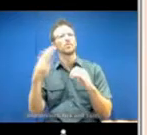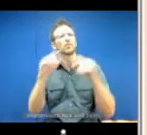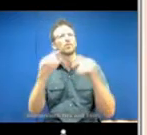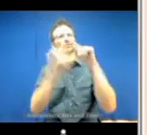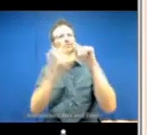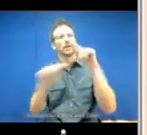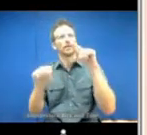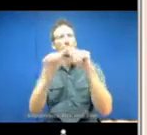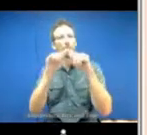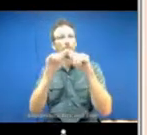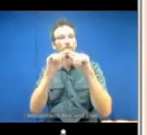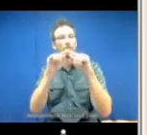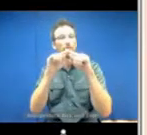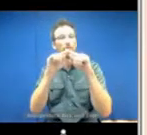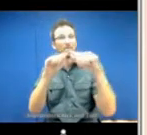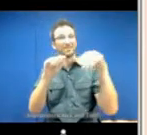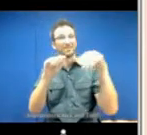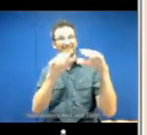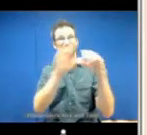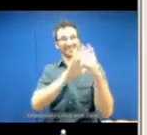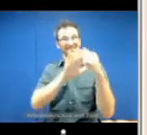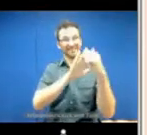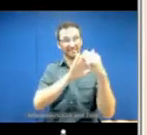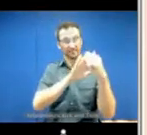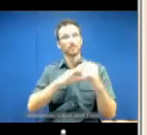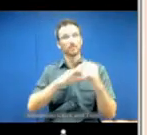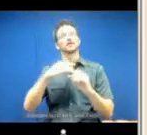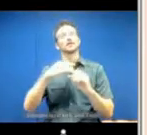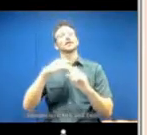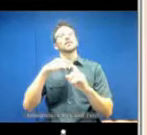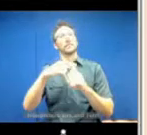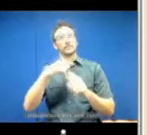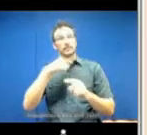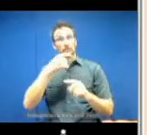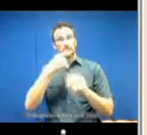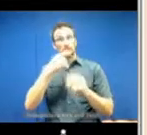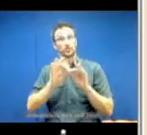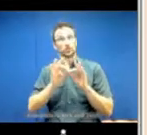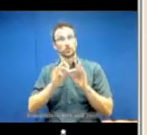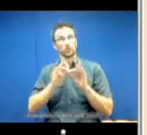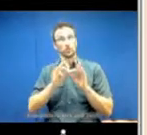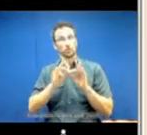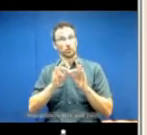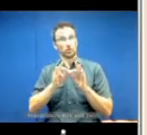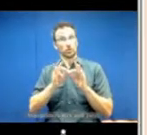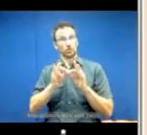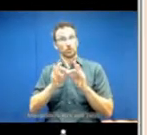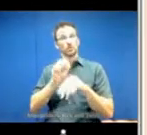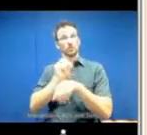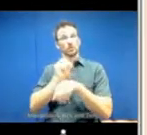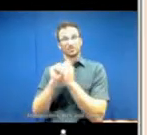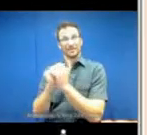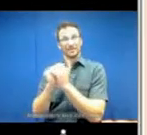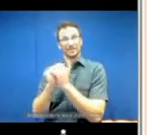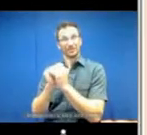Then the hearing interpreter working with the CDI would be somewhere between the purple